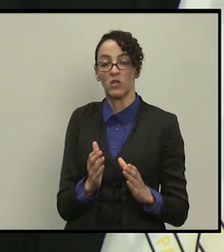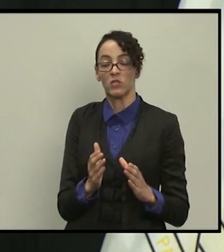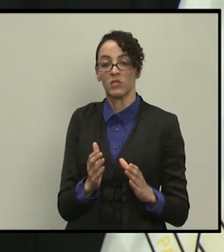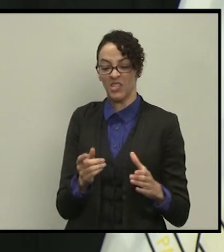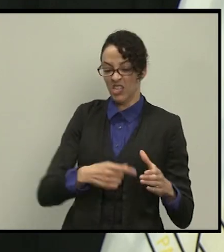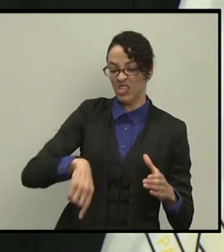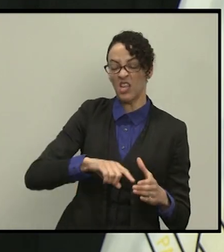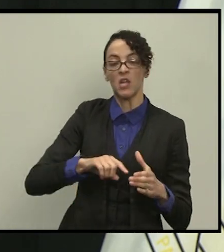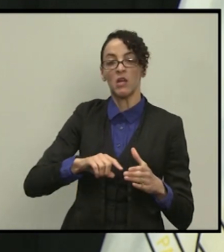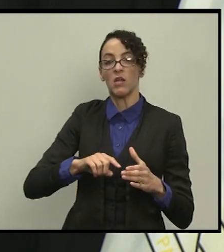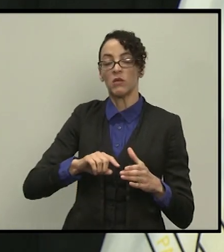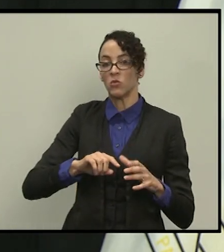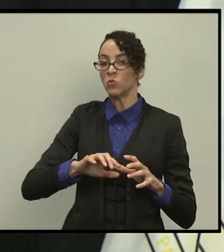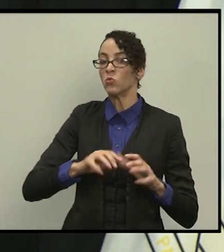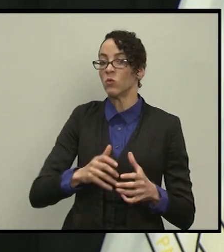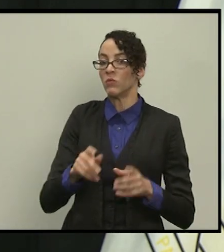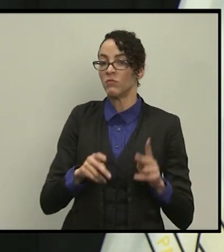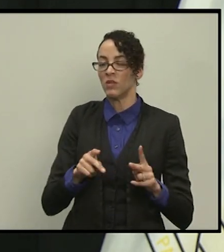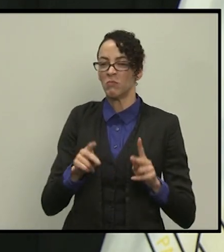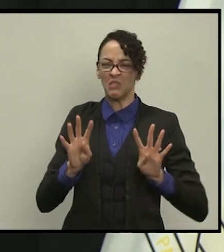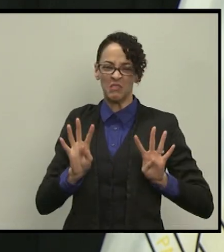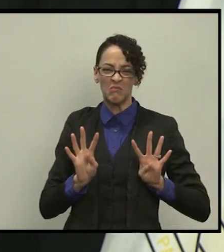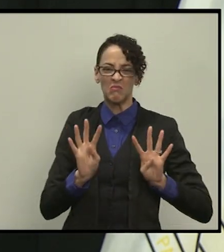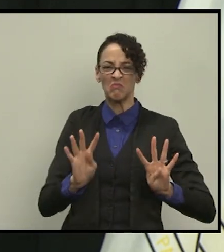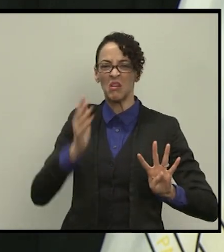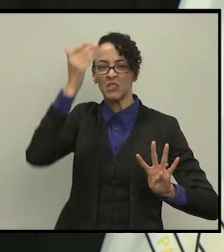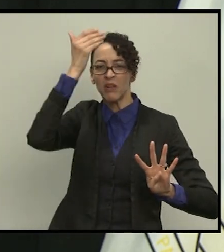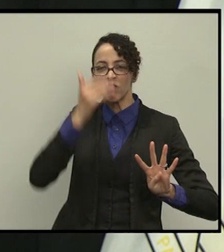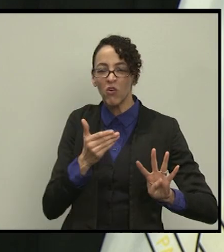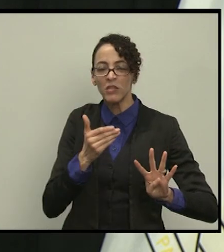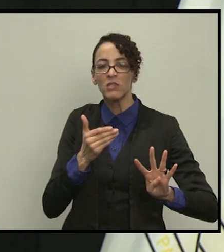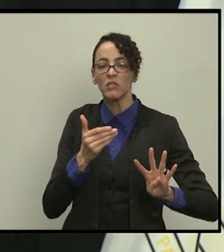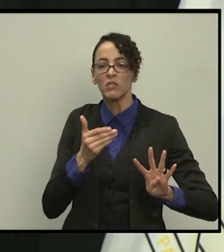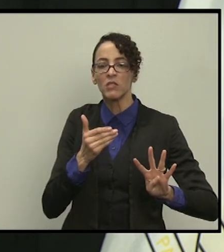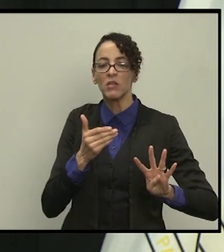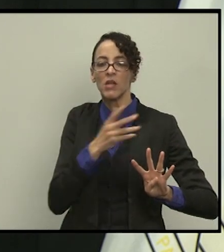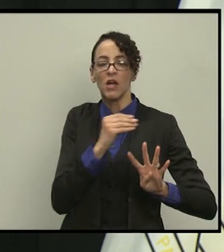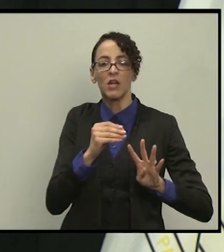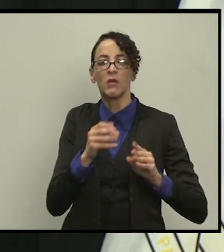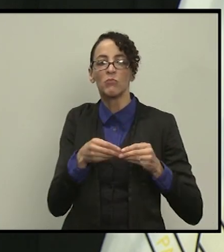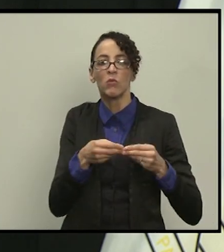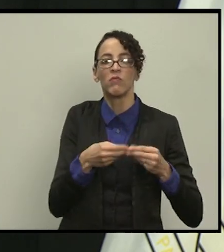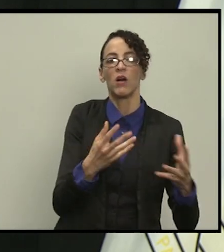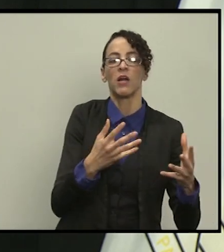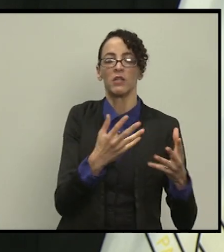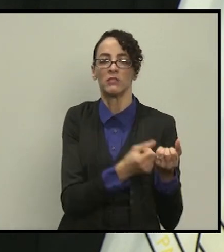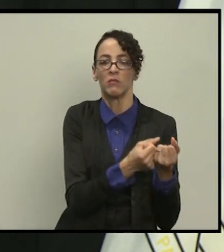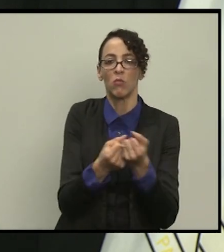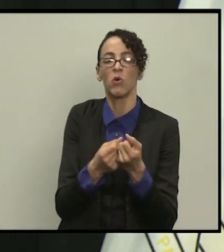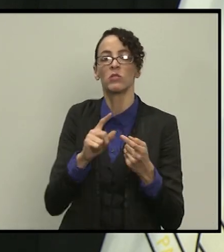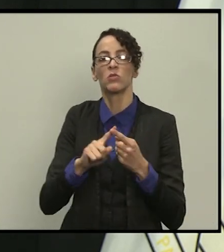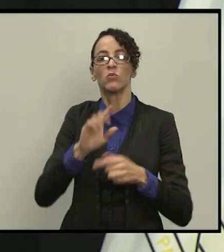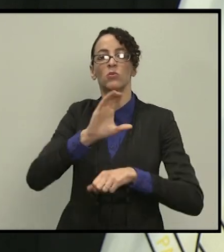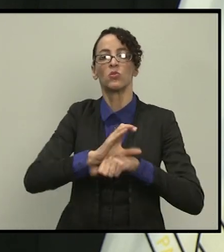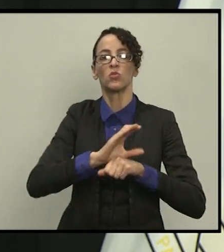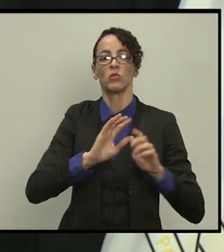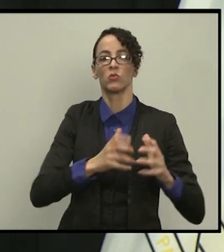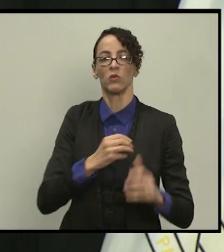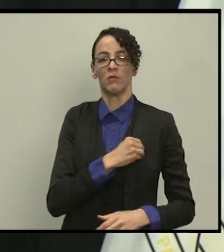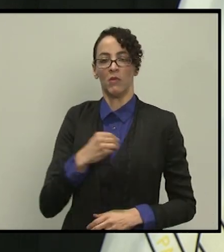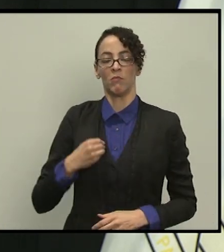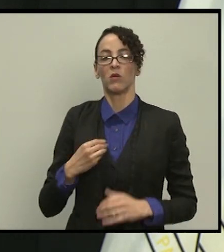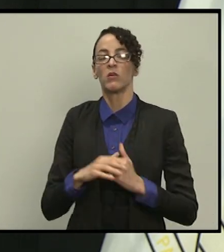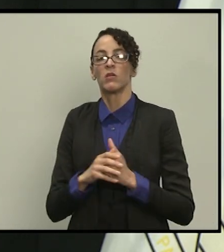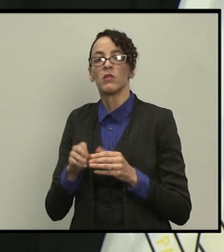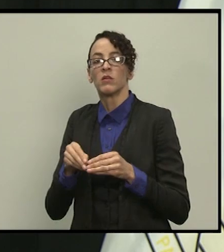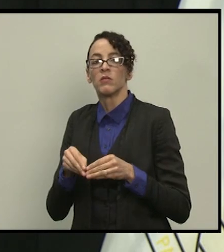lines communicating with their congregations, providing support, providing delivery services informally, and on the